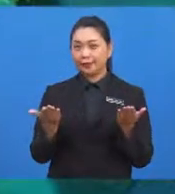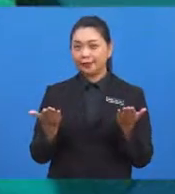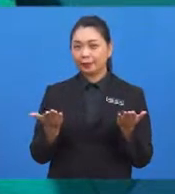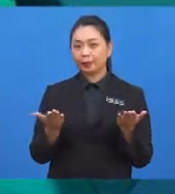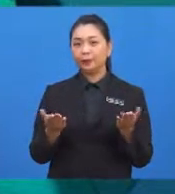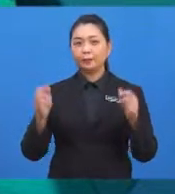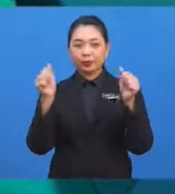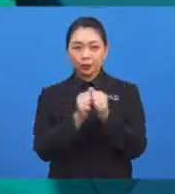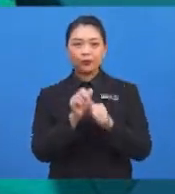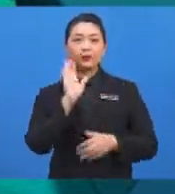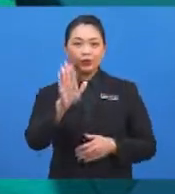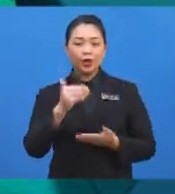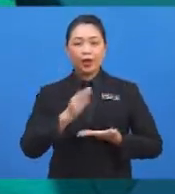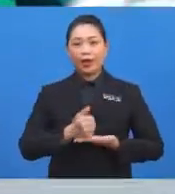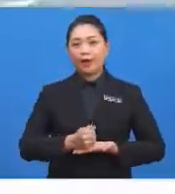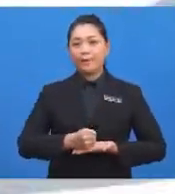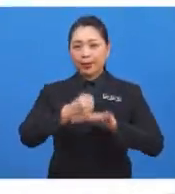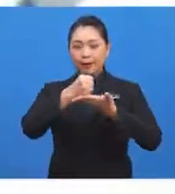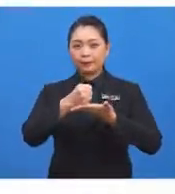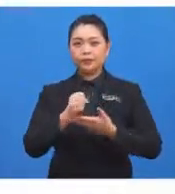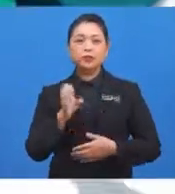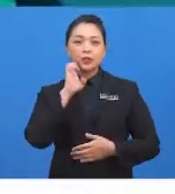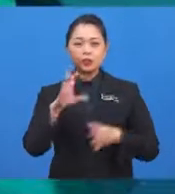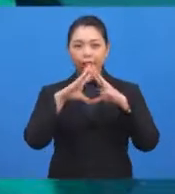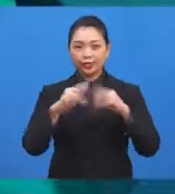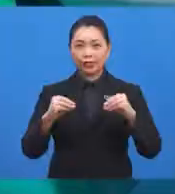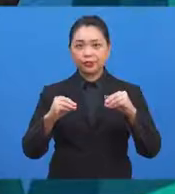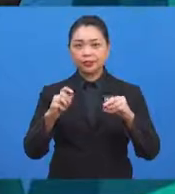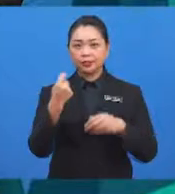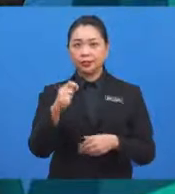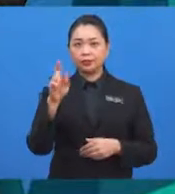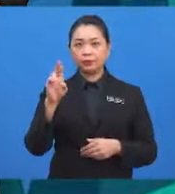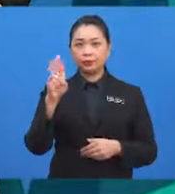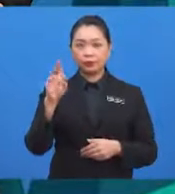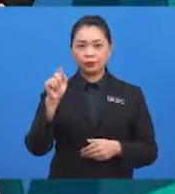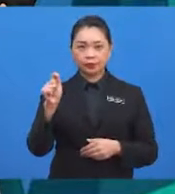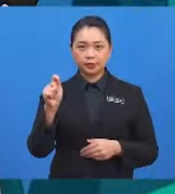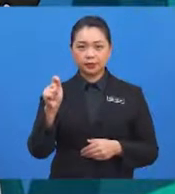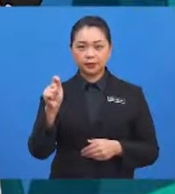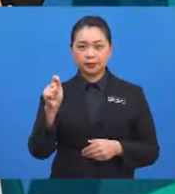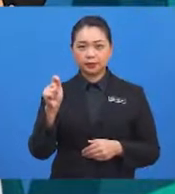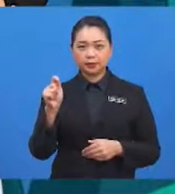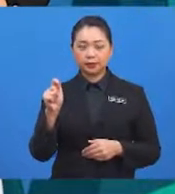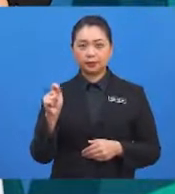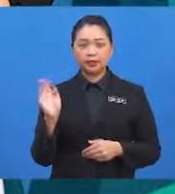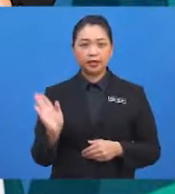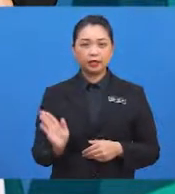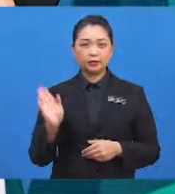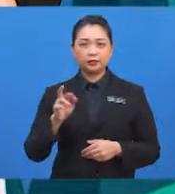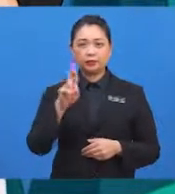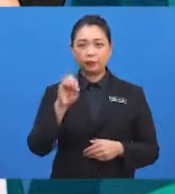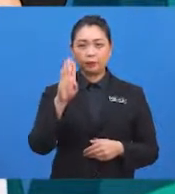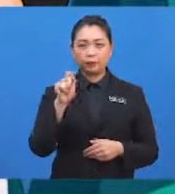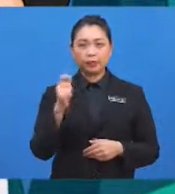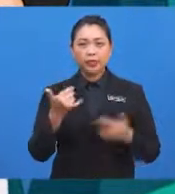Wow! With your help, she finished the robot. Beep. I am the robot. I am here to save